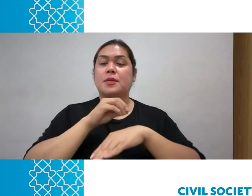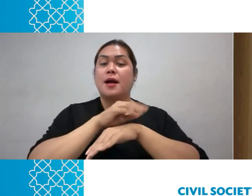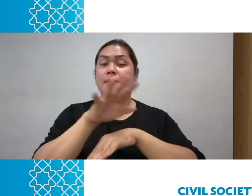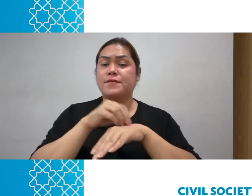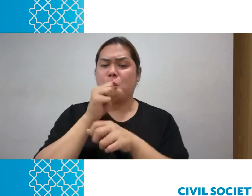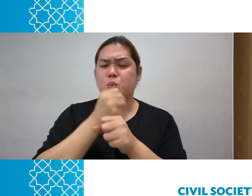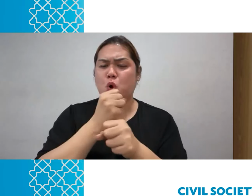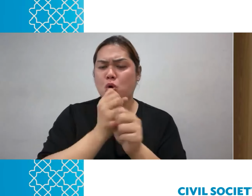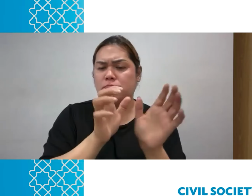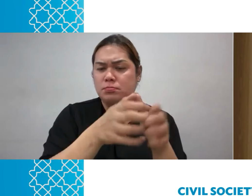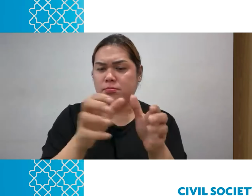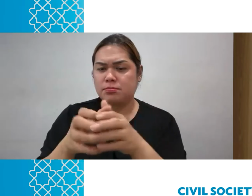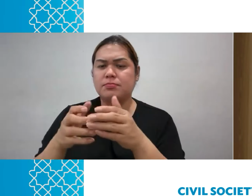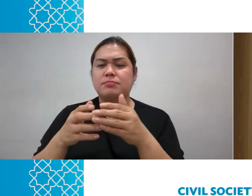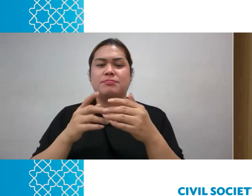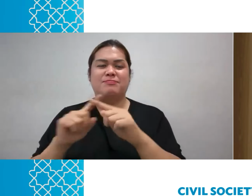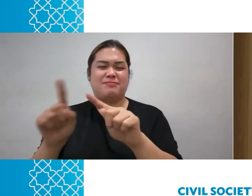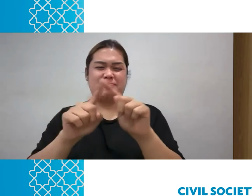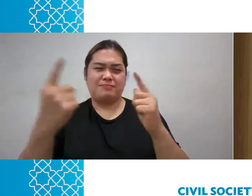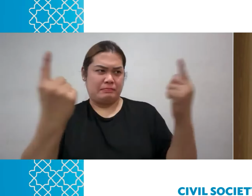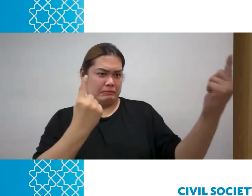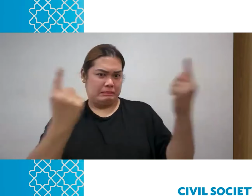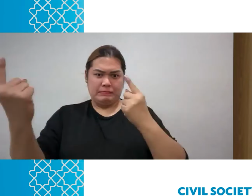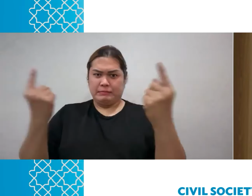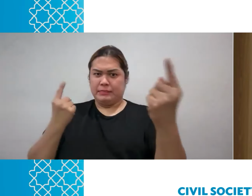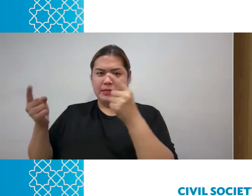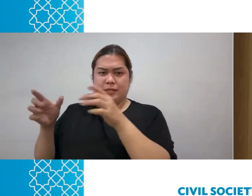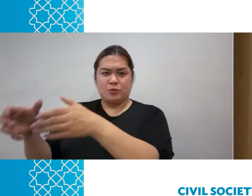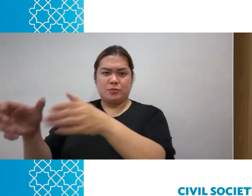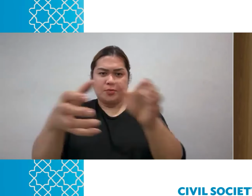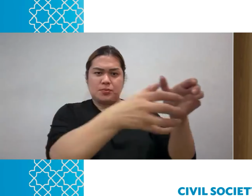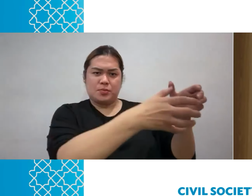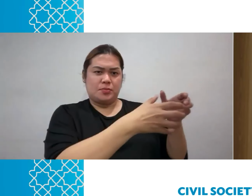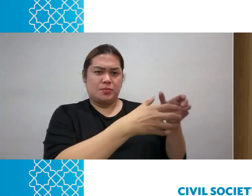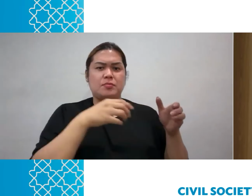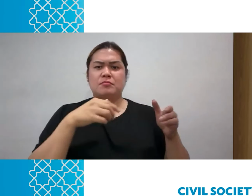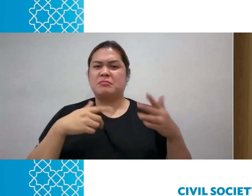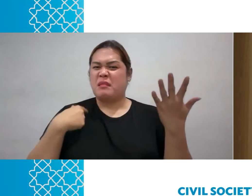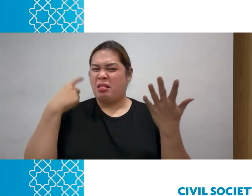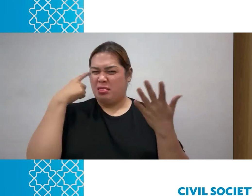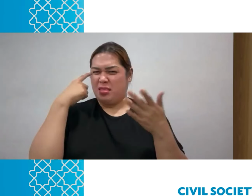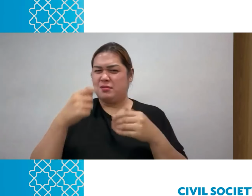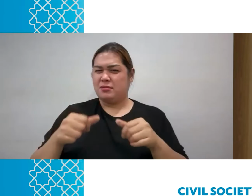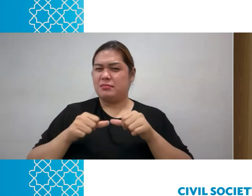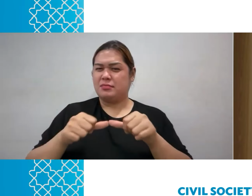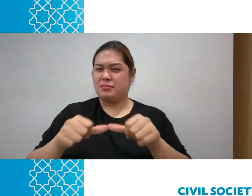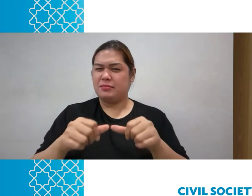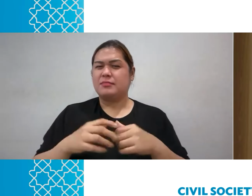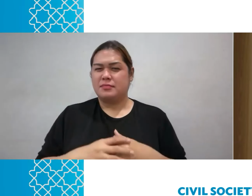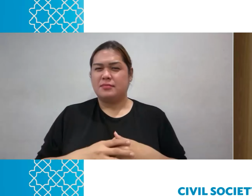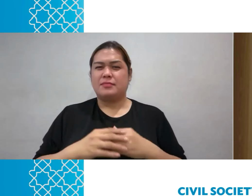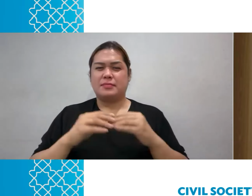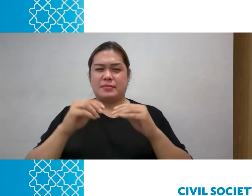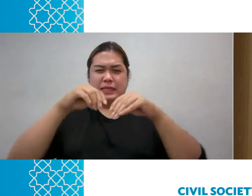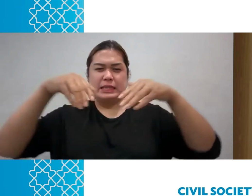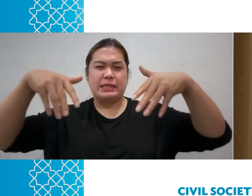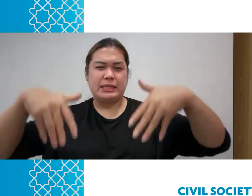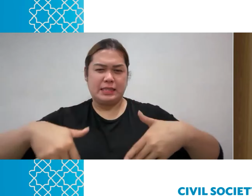different sectors. So think about what the sustainable and recurring mechanism is that will make sure people have a dedicated